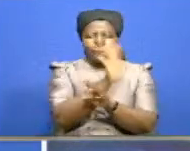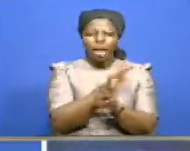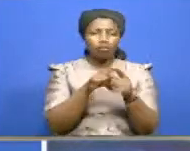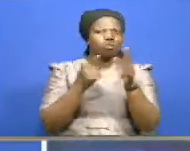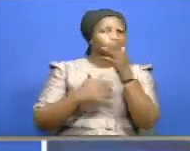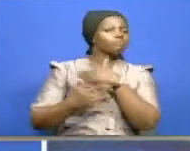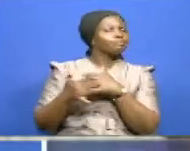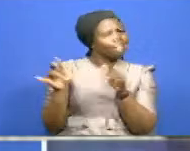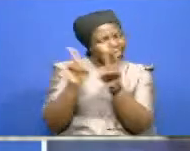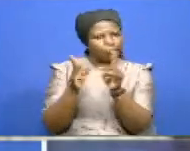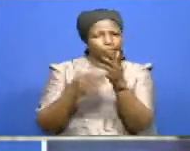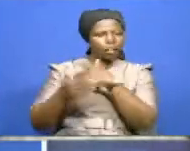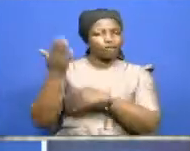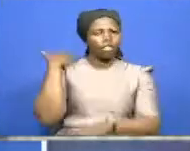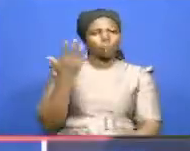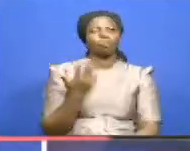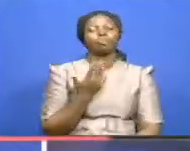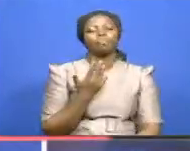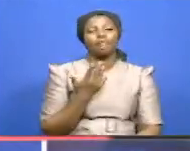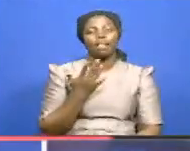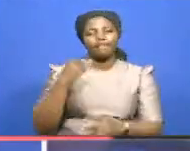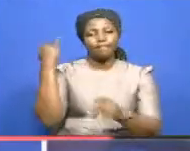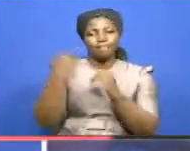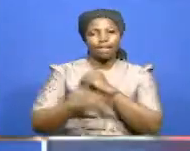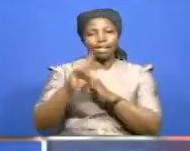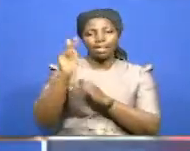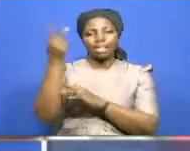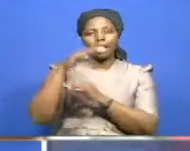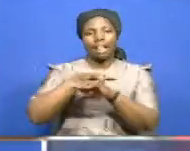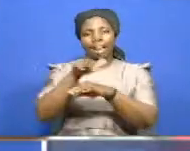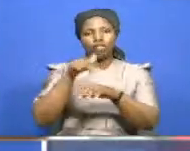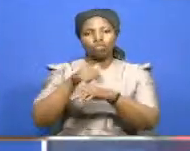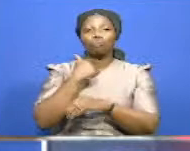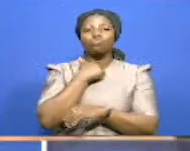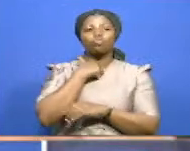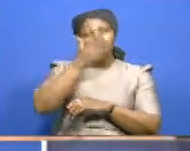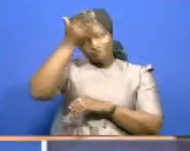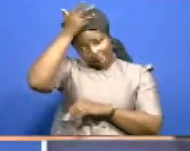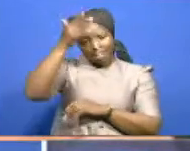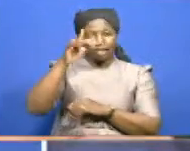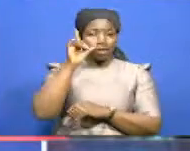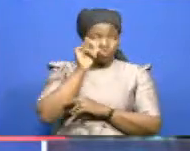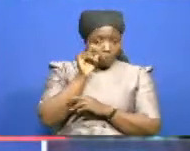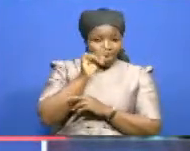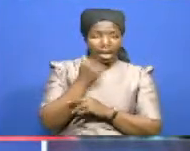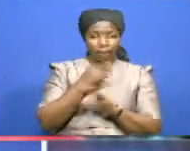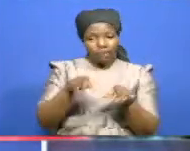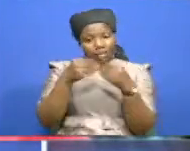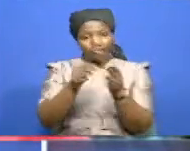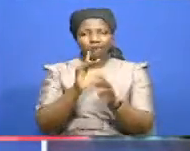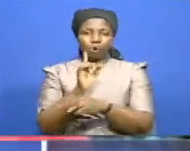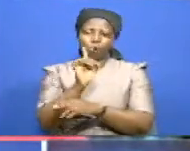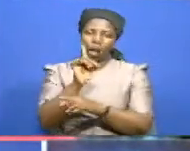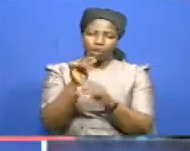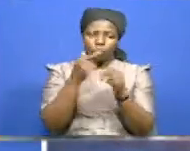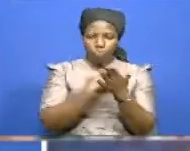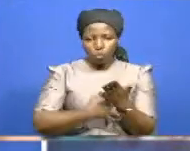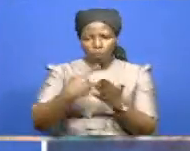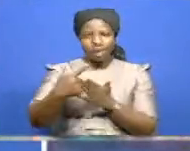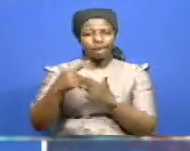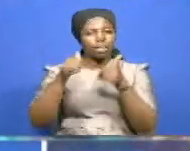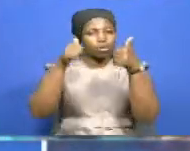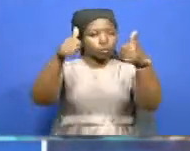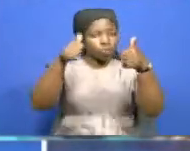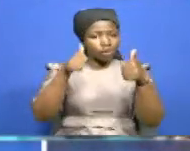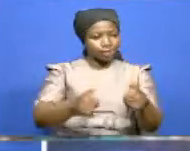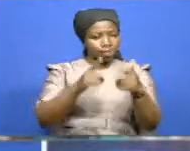vile ilikuweko mbeleni. And finally, the Kenya National Union of Nurses Mombasa branch has issued a 1-week